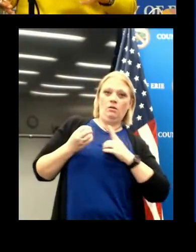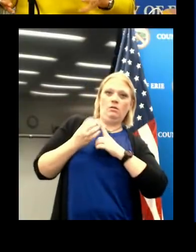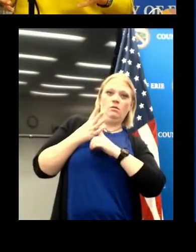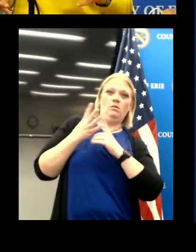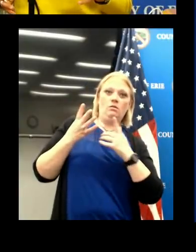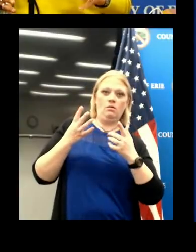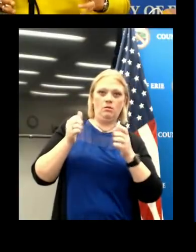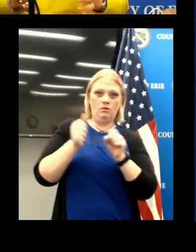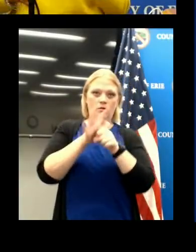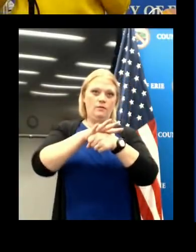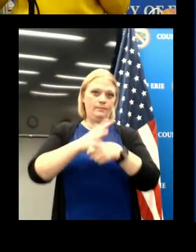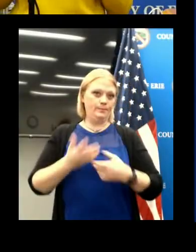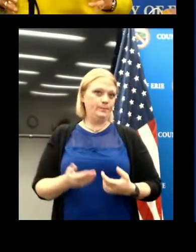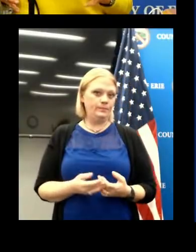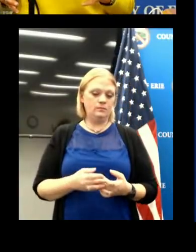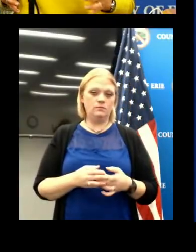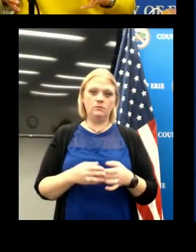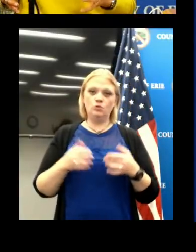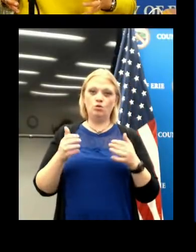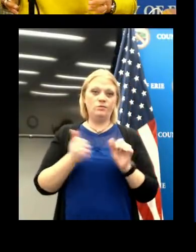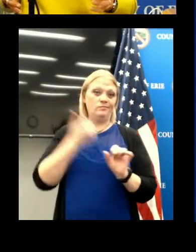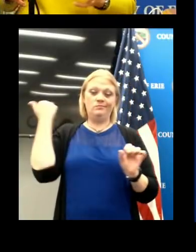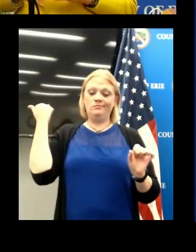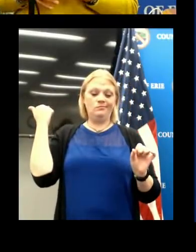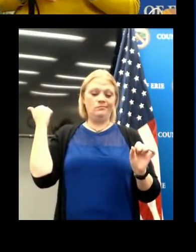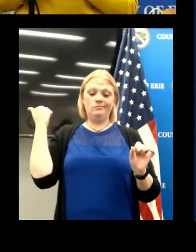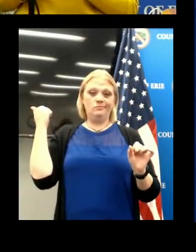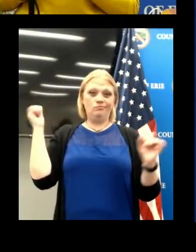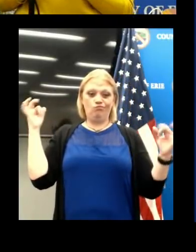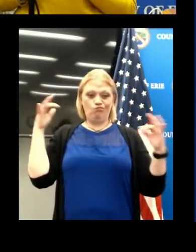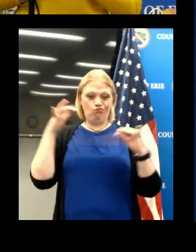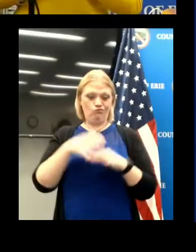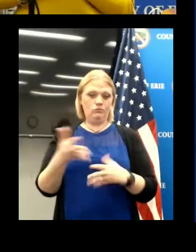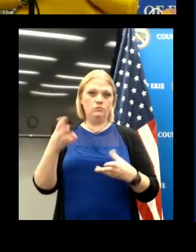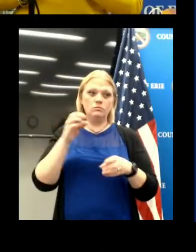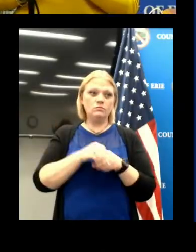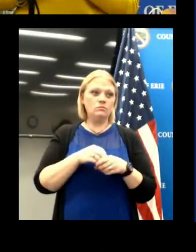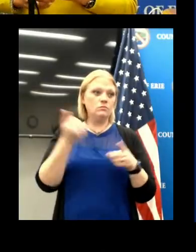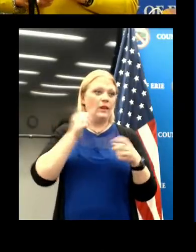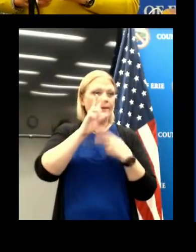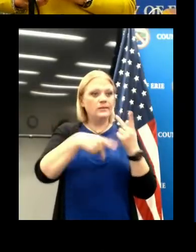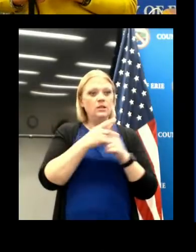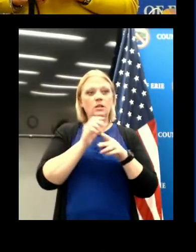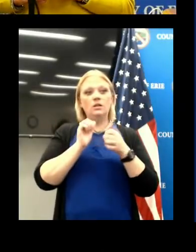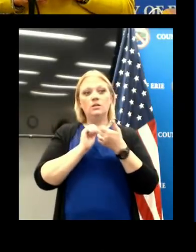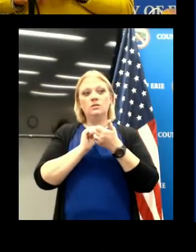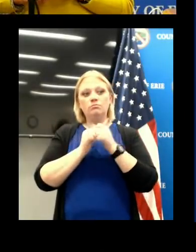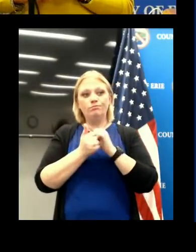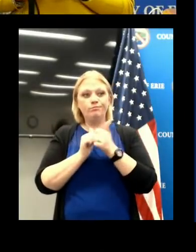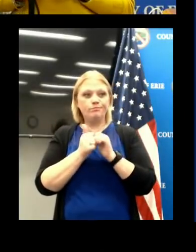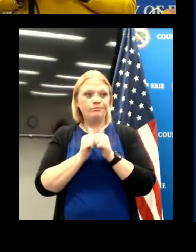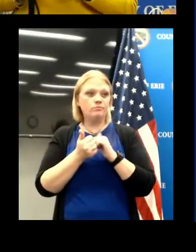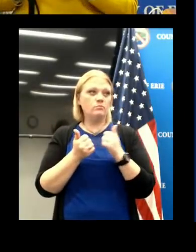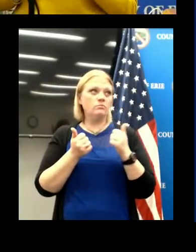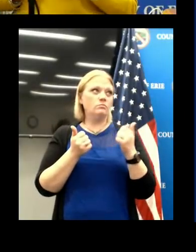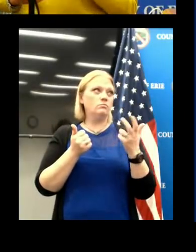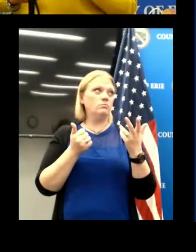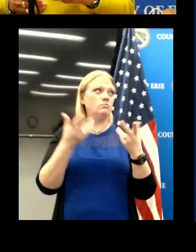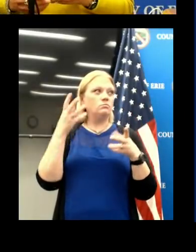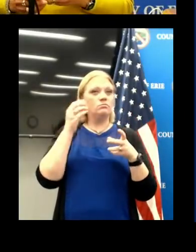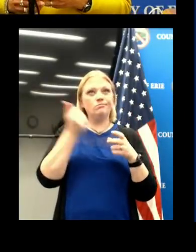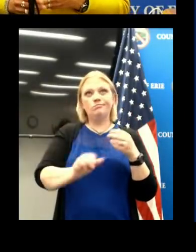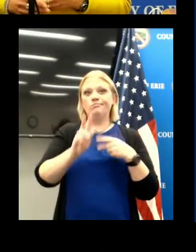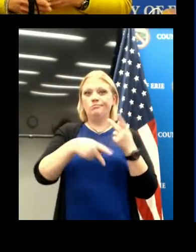somebody with COVID-19. So stay away from large gatherings. And that could include any type of sporting facilities, it could include any type